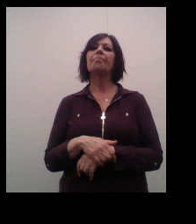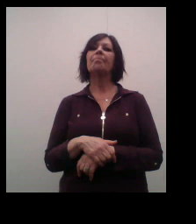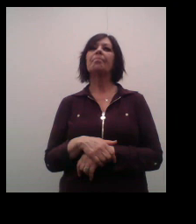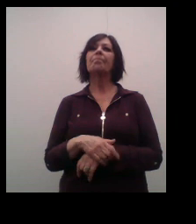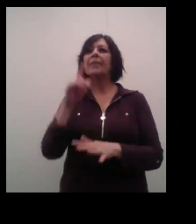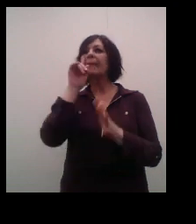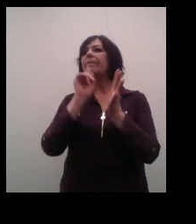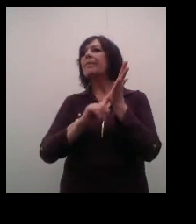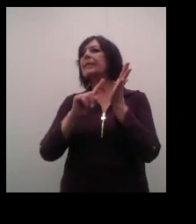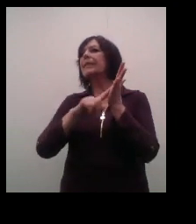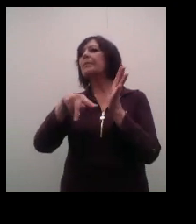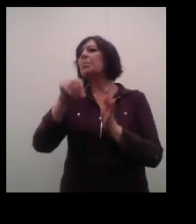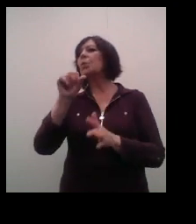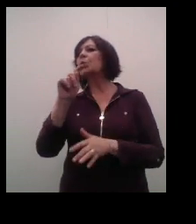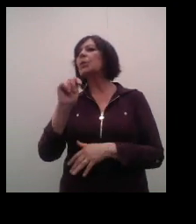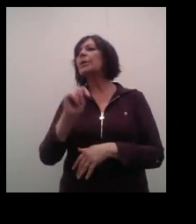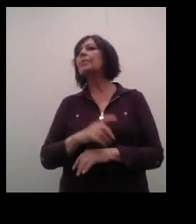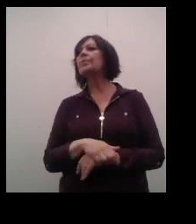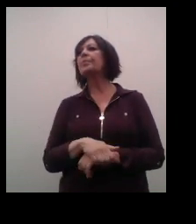Investigative Post?